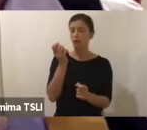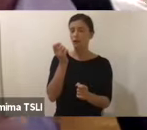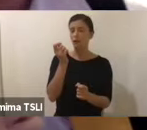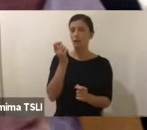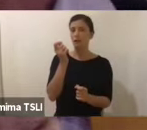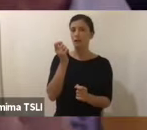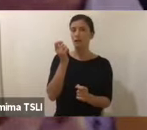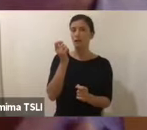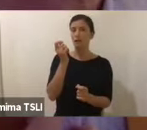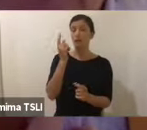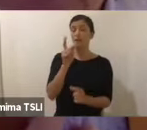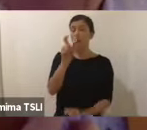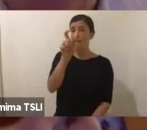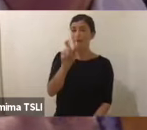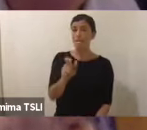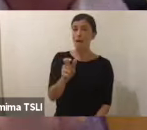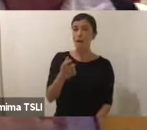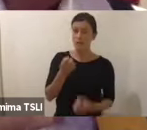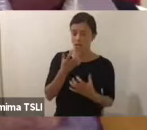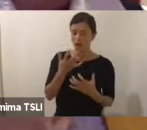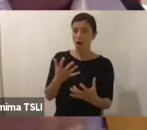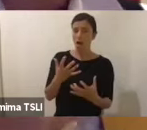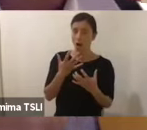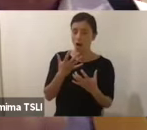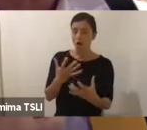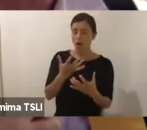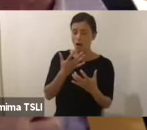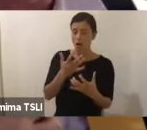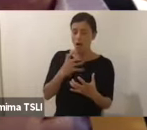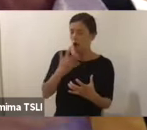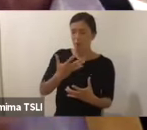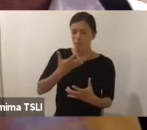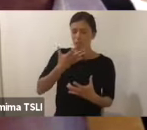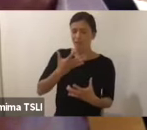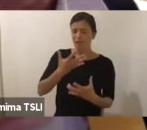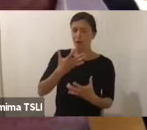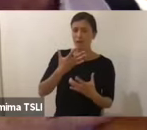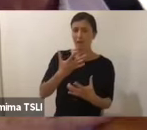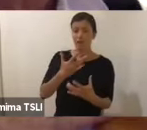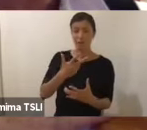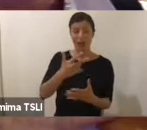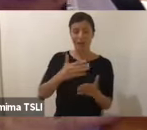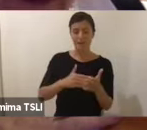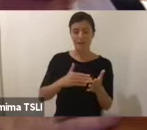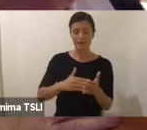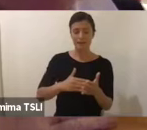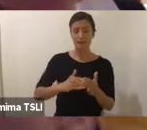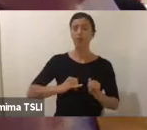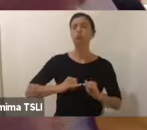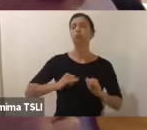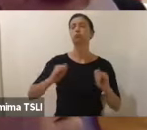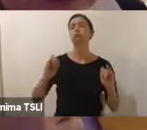seemed to really impact me very strongly because the breath is so personal to well life